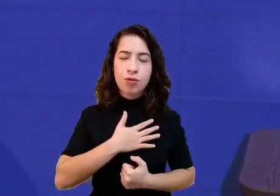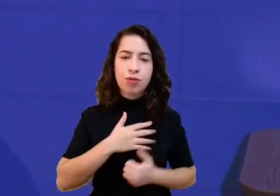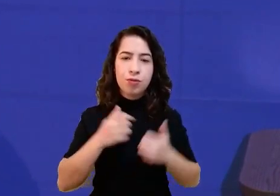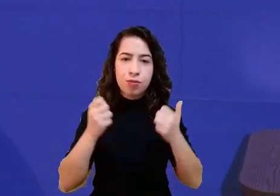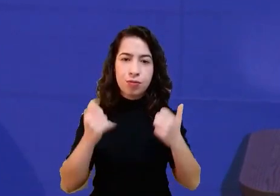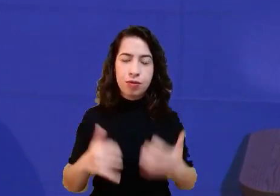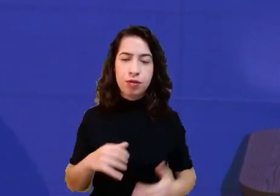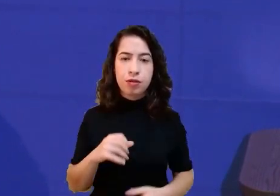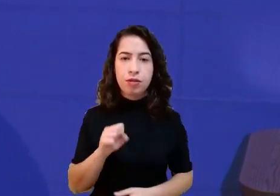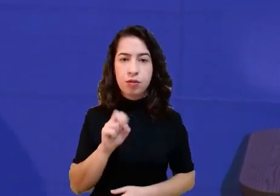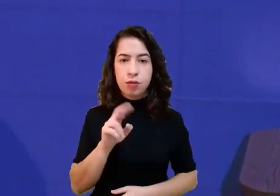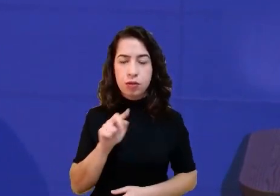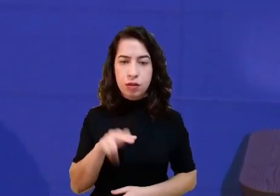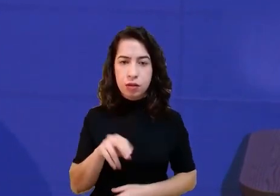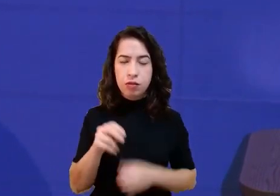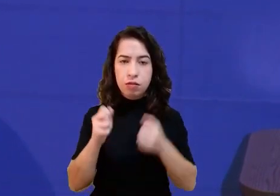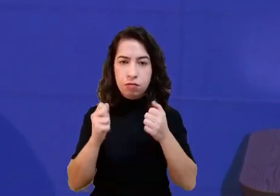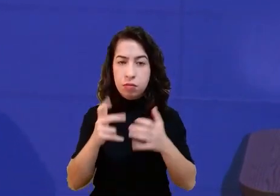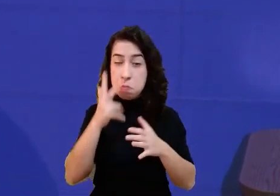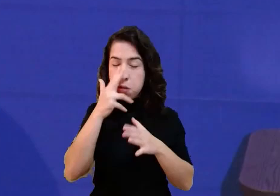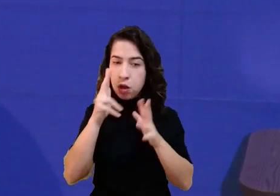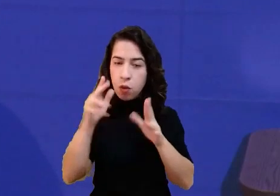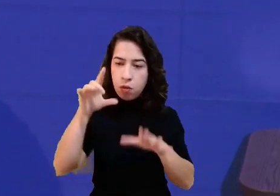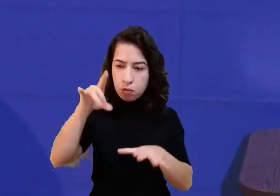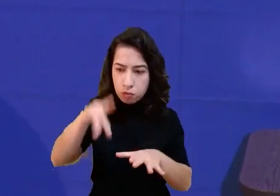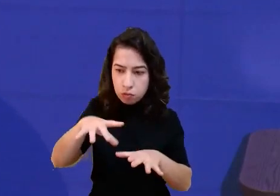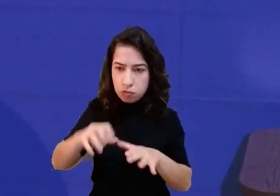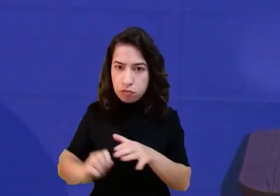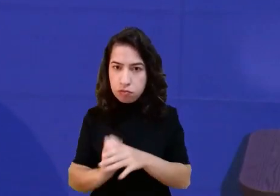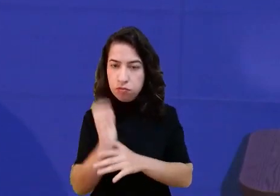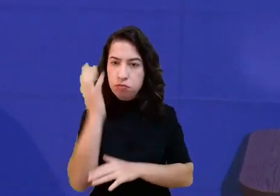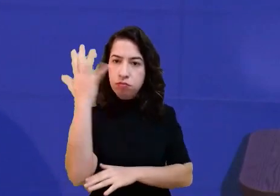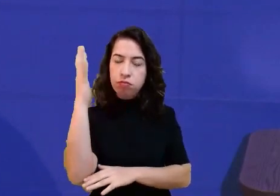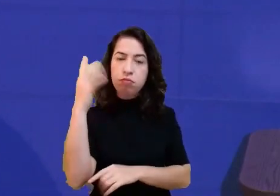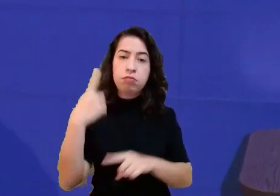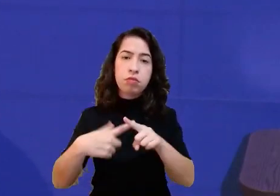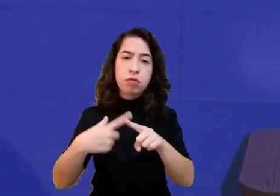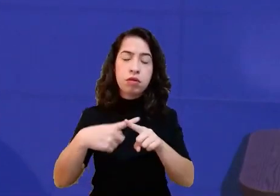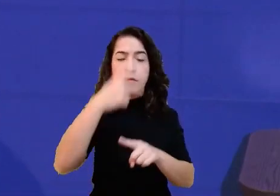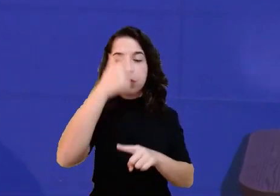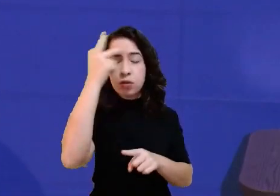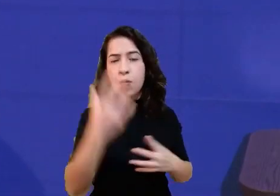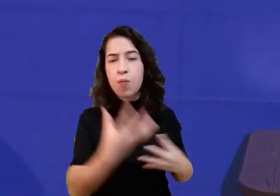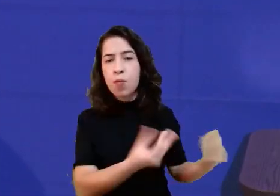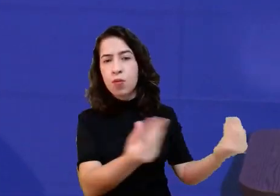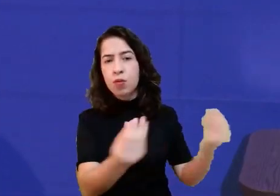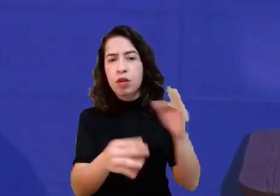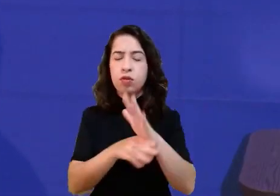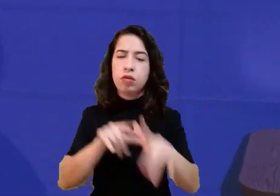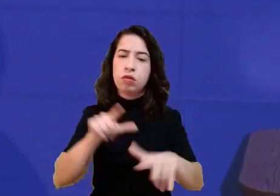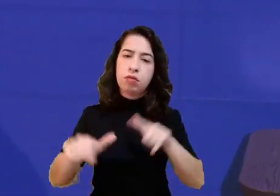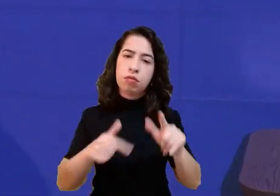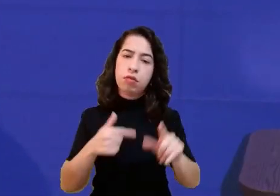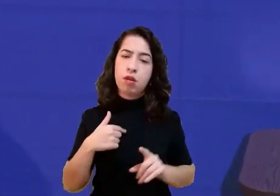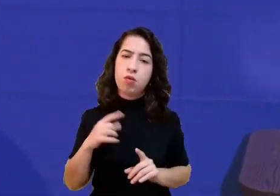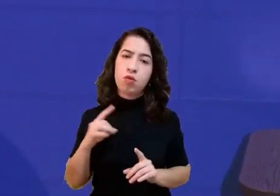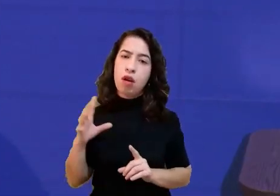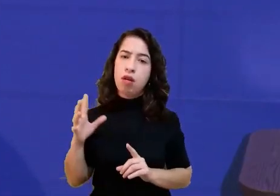about that in Suzano, this seed to become a tree. And it is the work of many people, so I'm just the